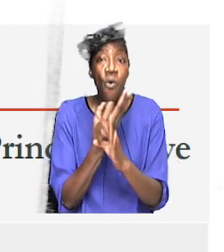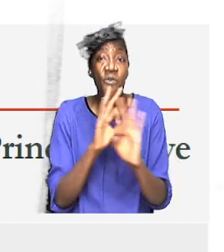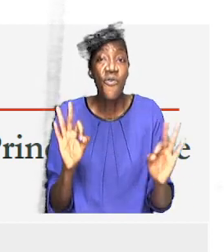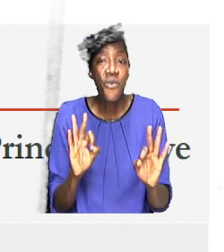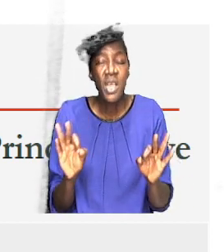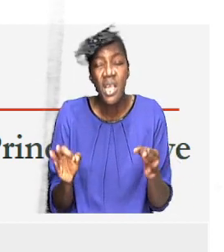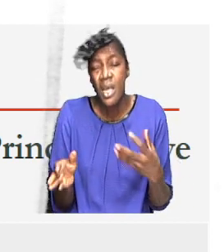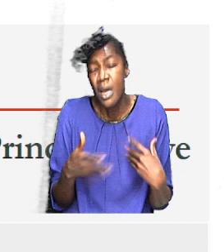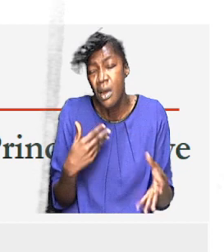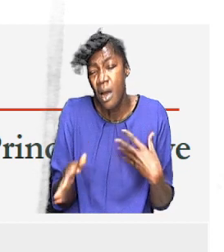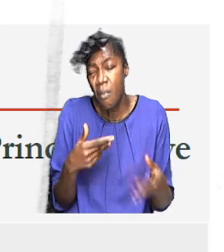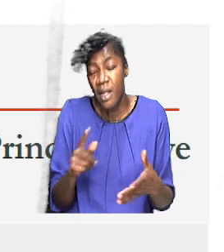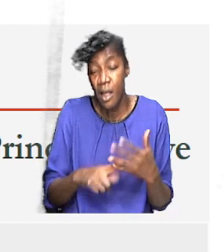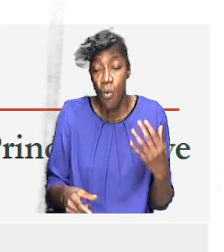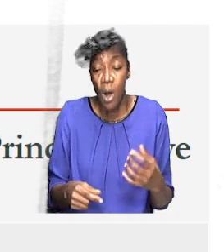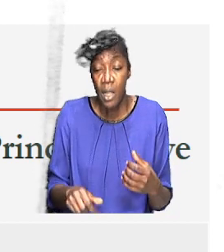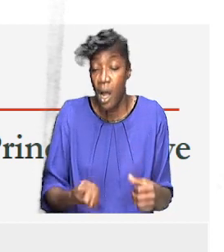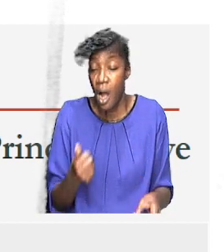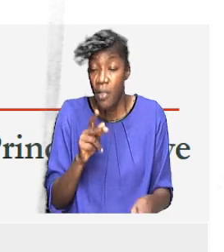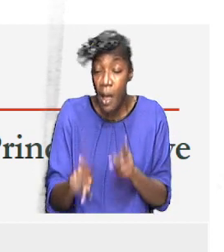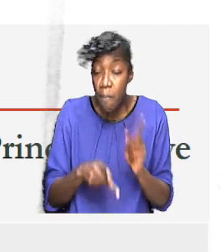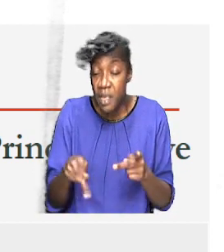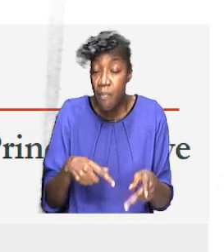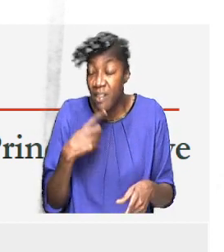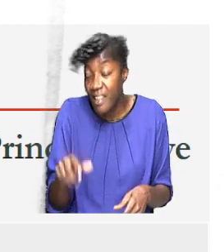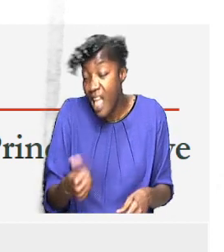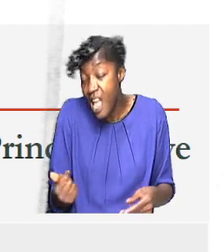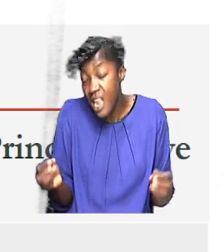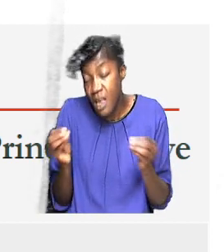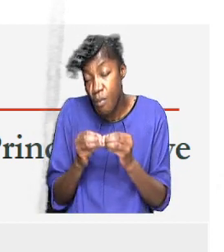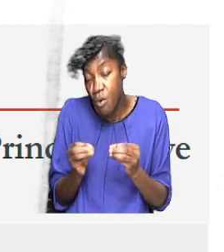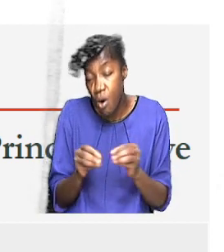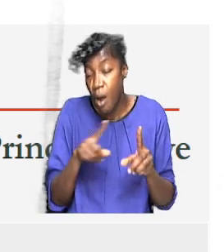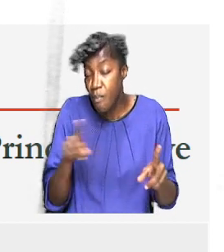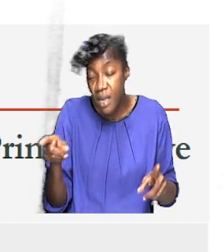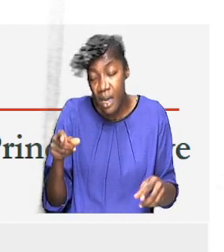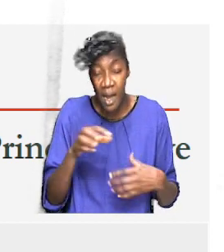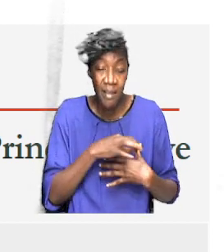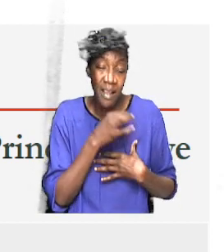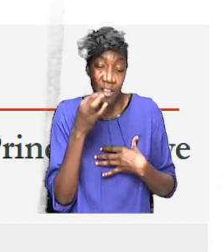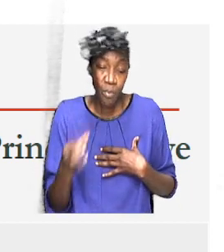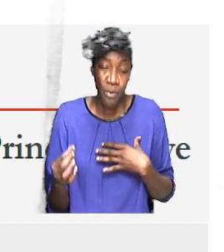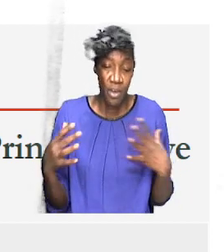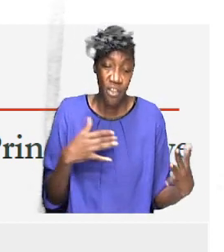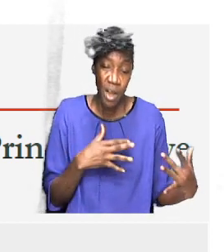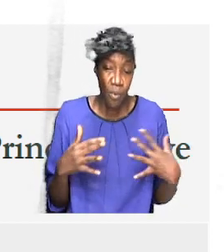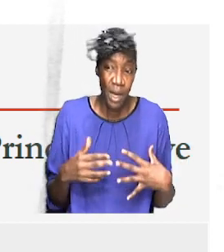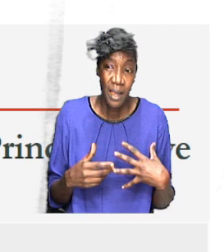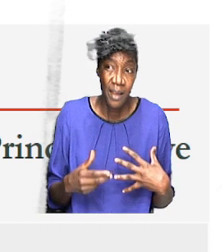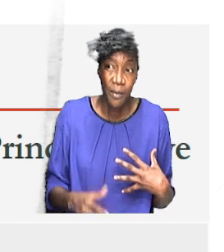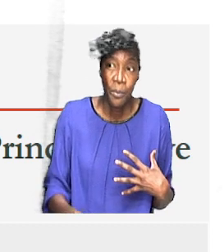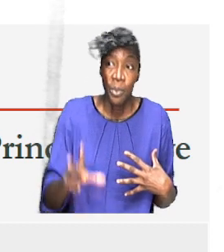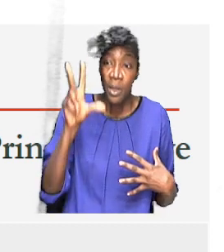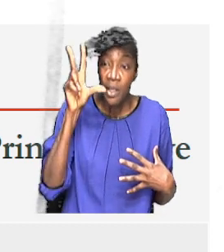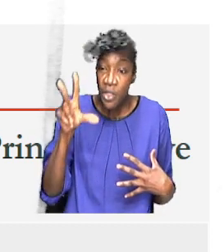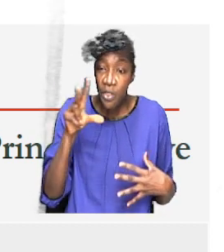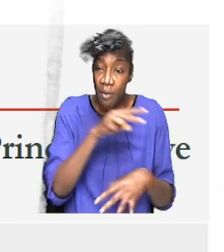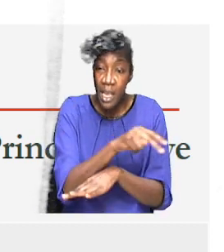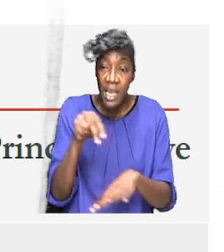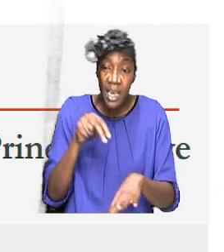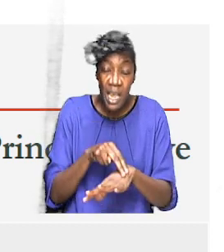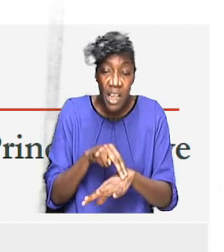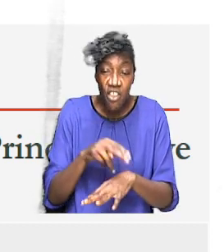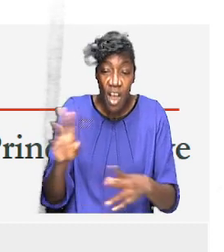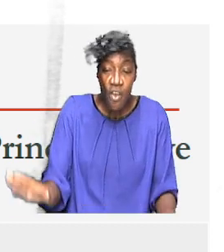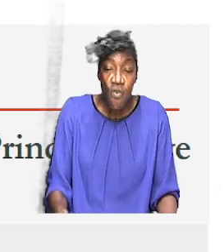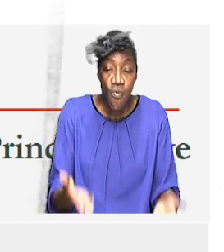doesn't matter what other persons had to say anymore. Because the spiritual battle, the three nations that raised up against